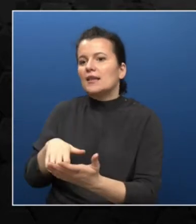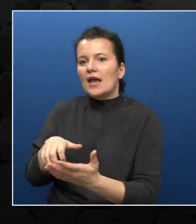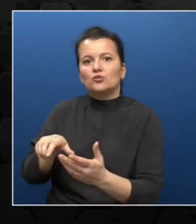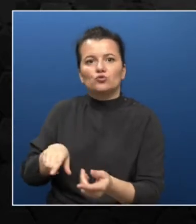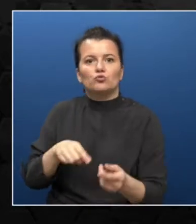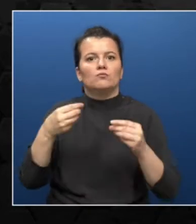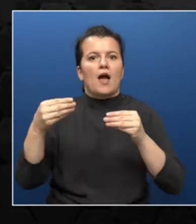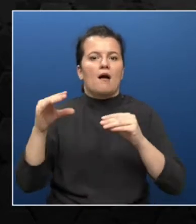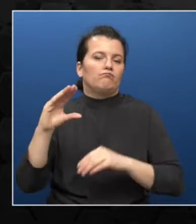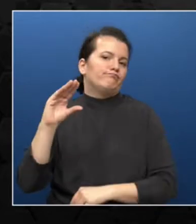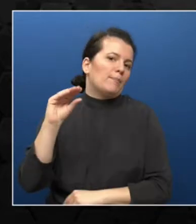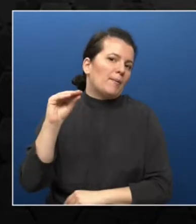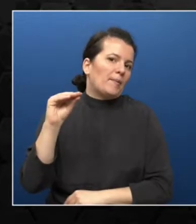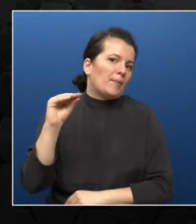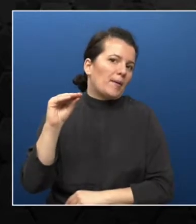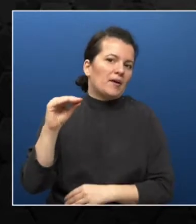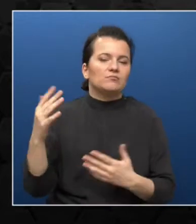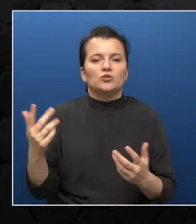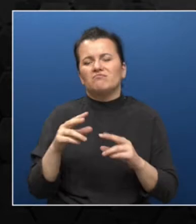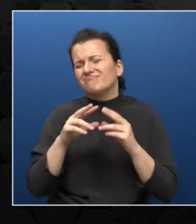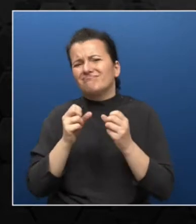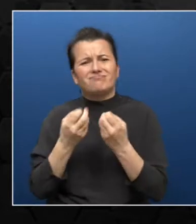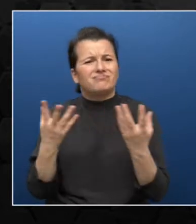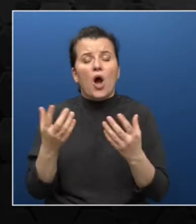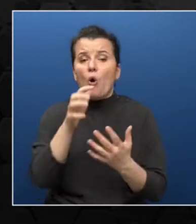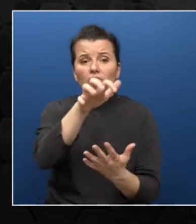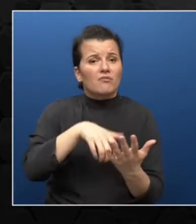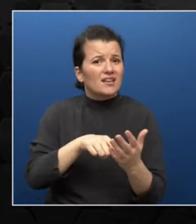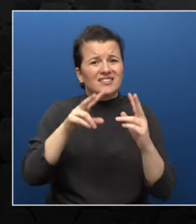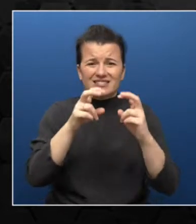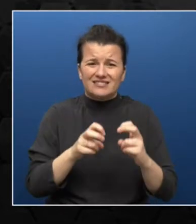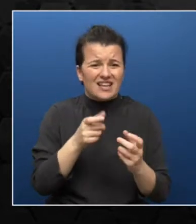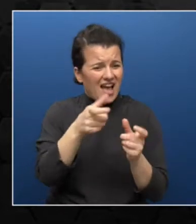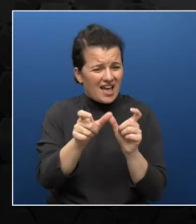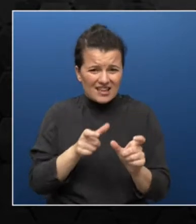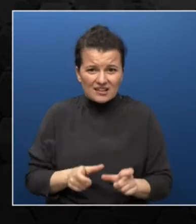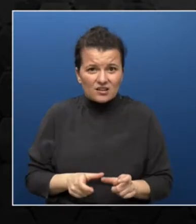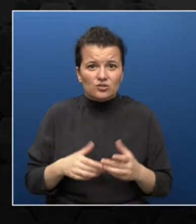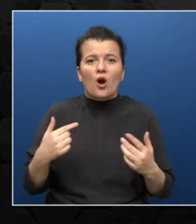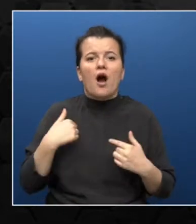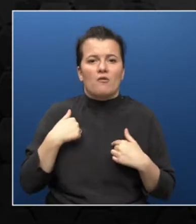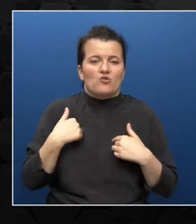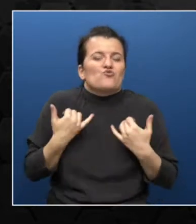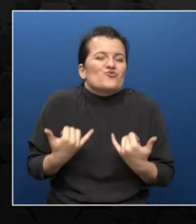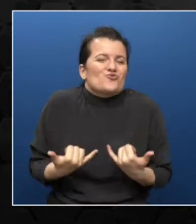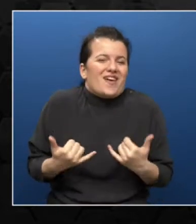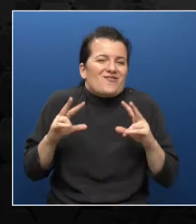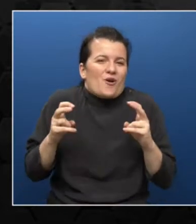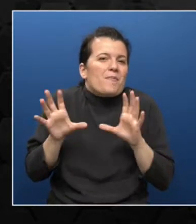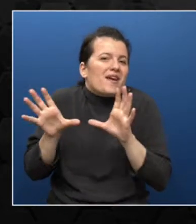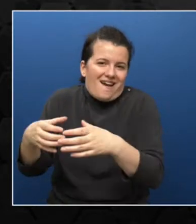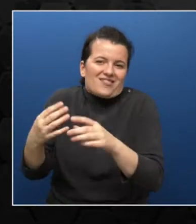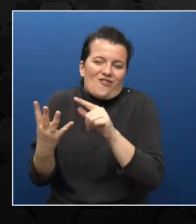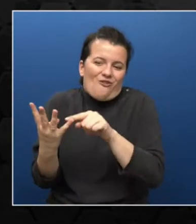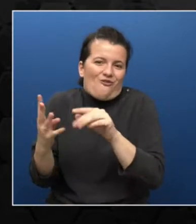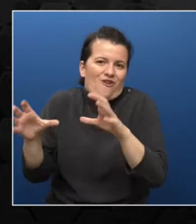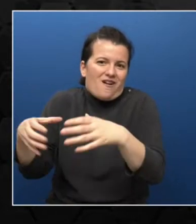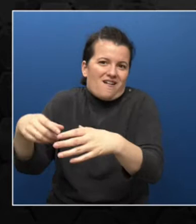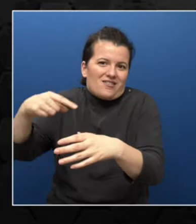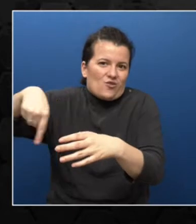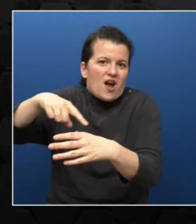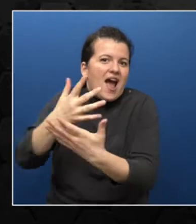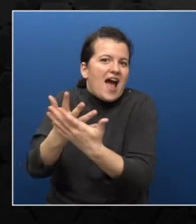Today, we're going to be talking specifically about languages services in general. For this category, there are some